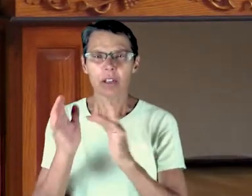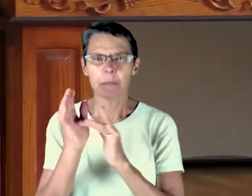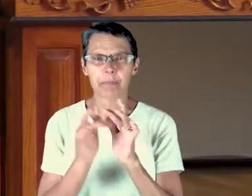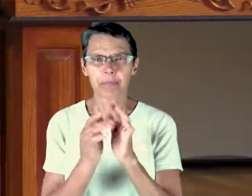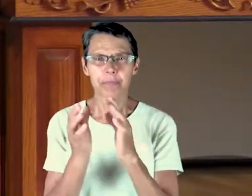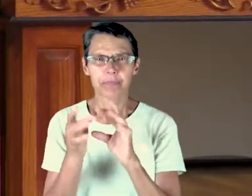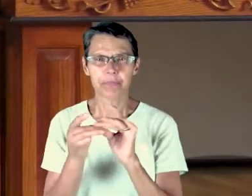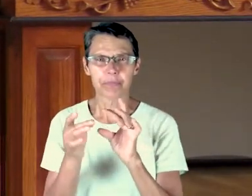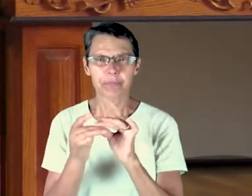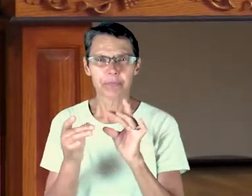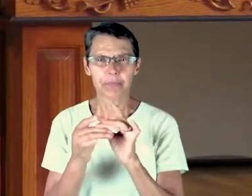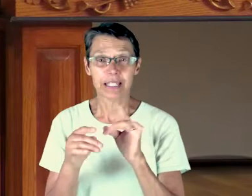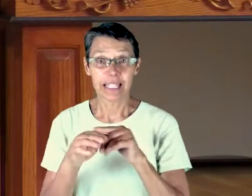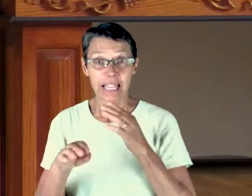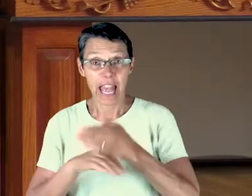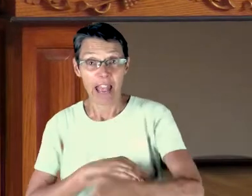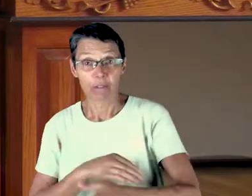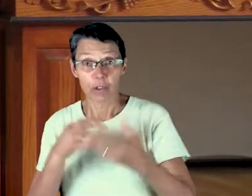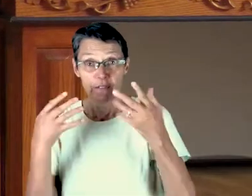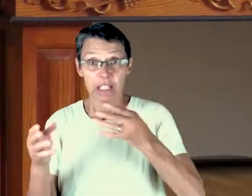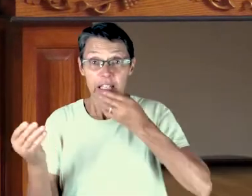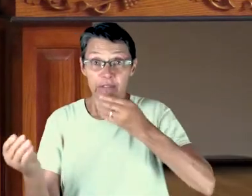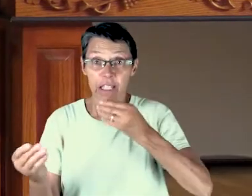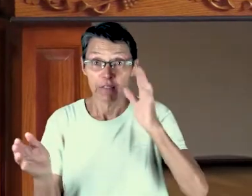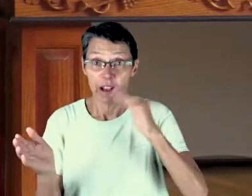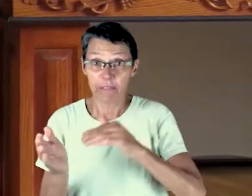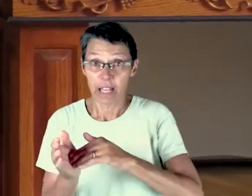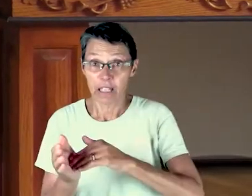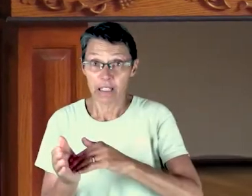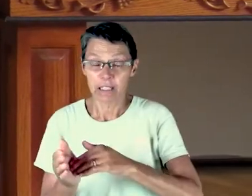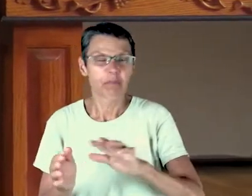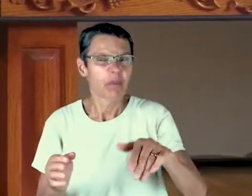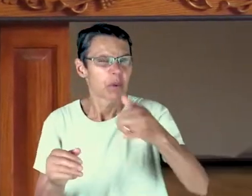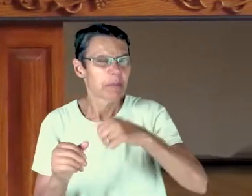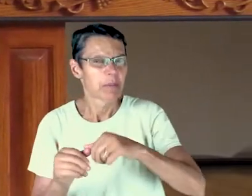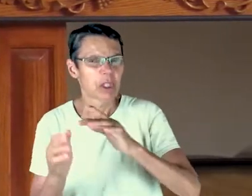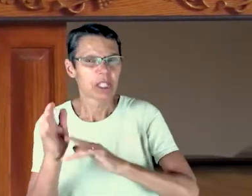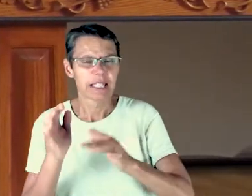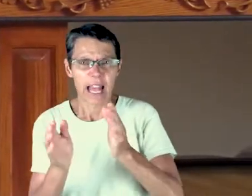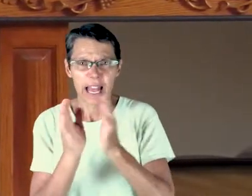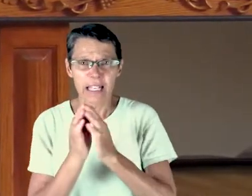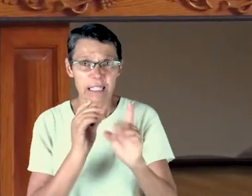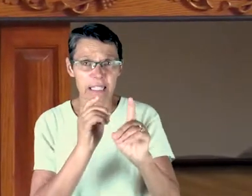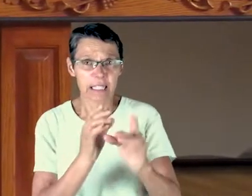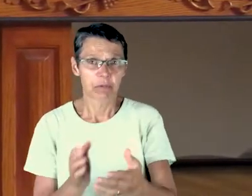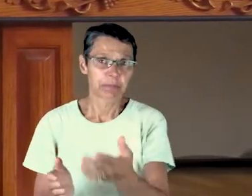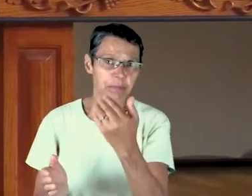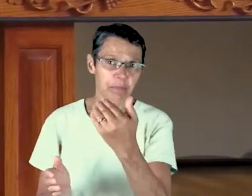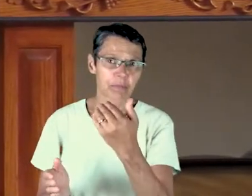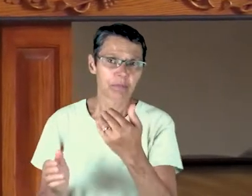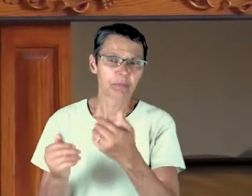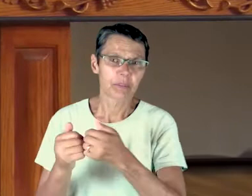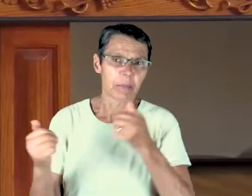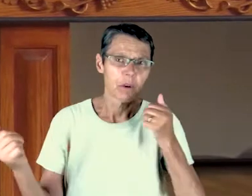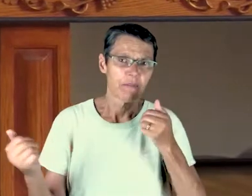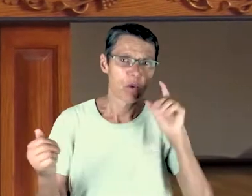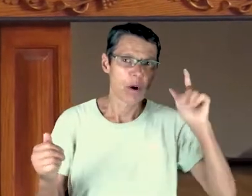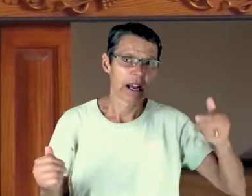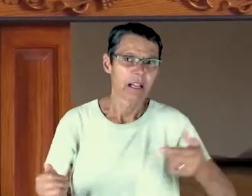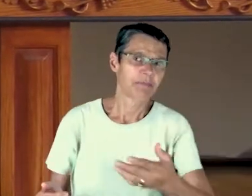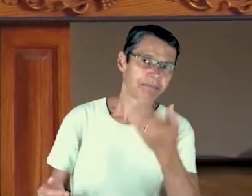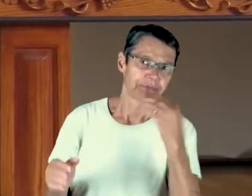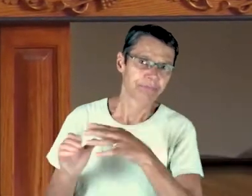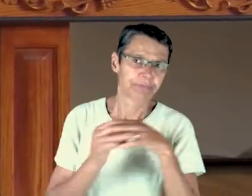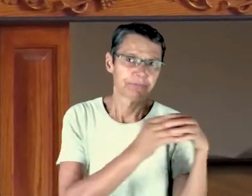5,000, remember he has asked the disciples to go away by themselves for a while and the crowds follow him. And so he feeds them in